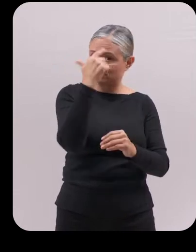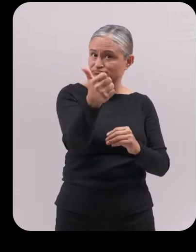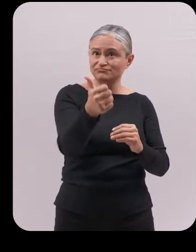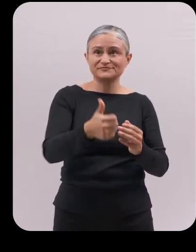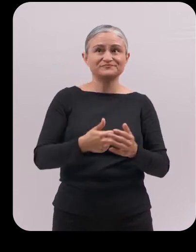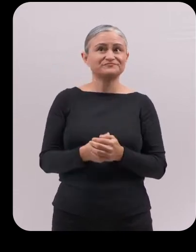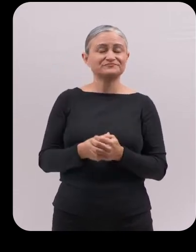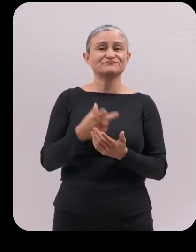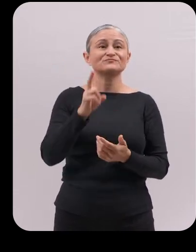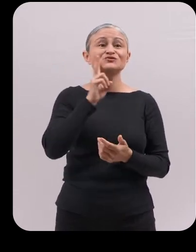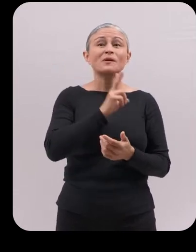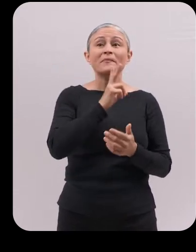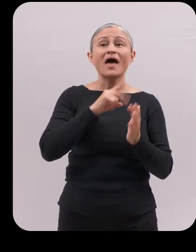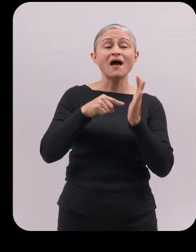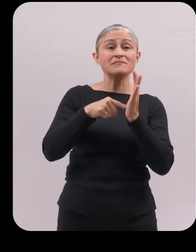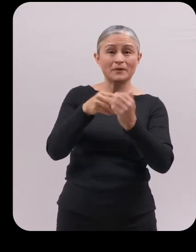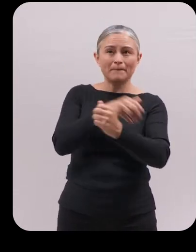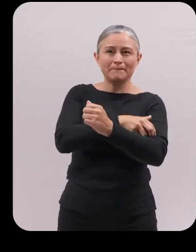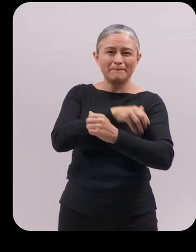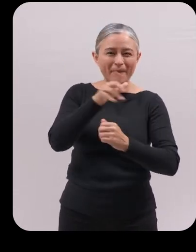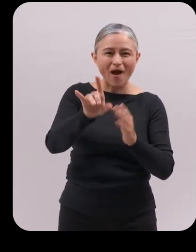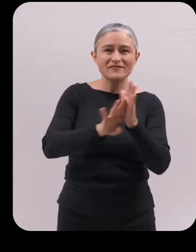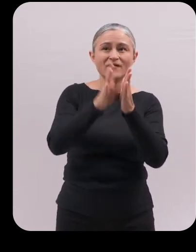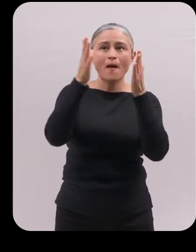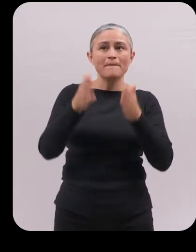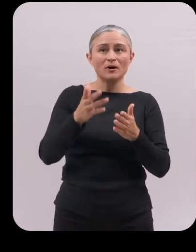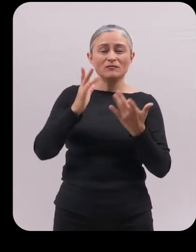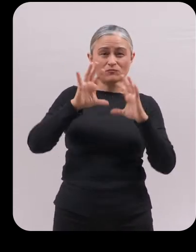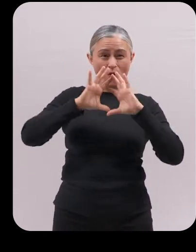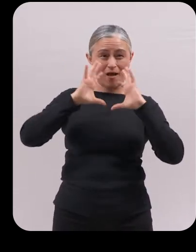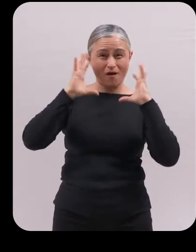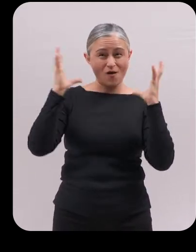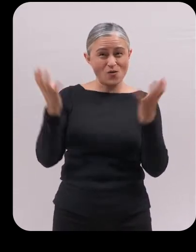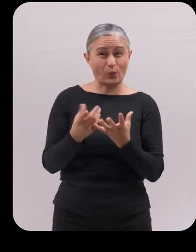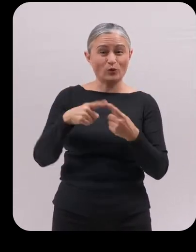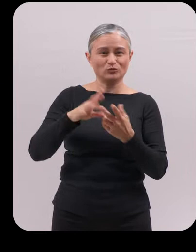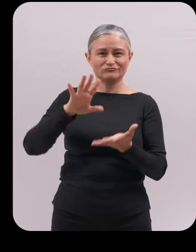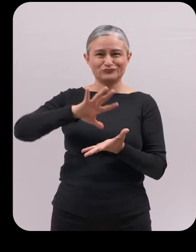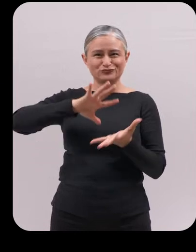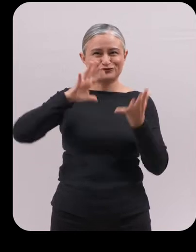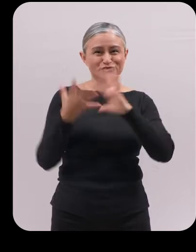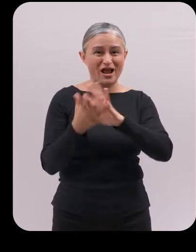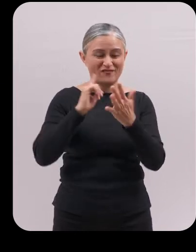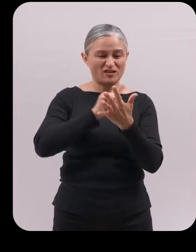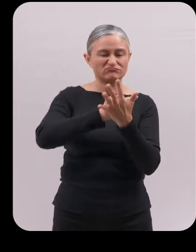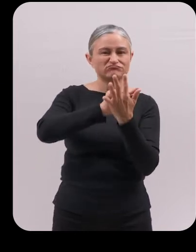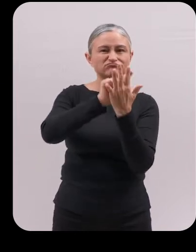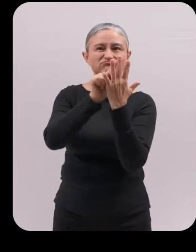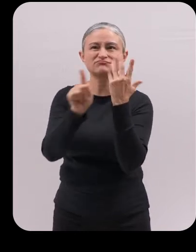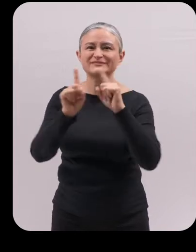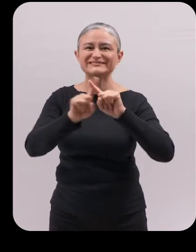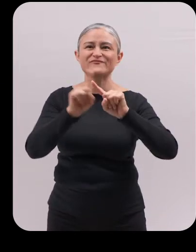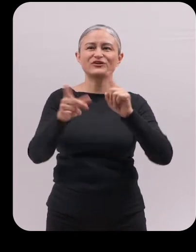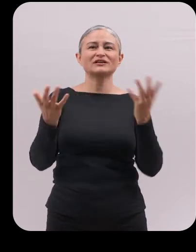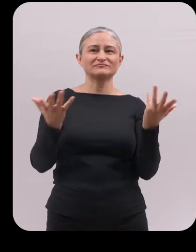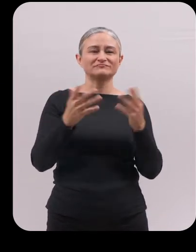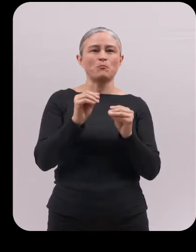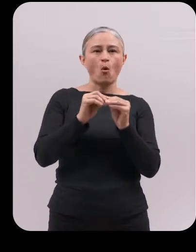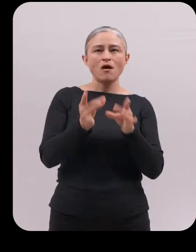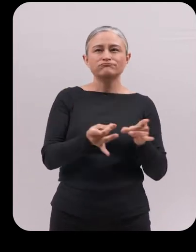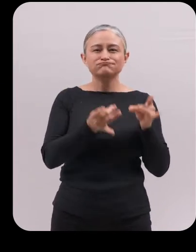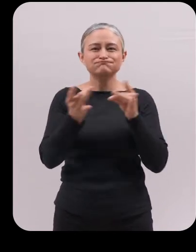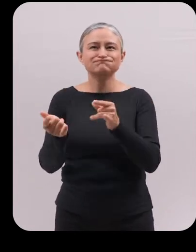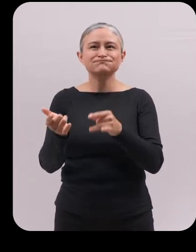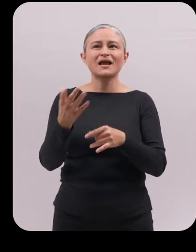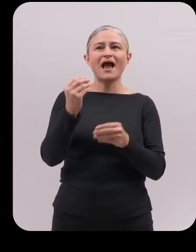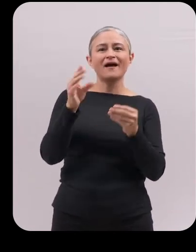Gemini models are empowering developers worldwide to transform workflows, enhancing efficiency, and also adding a touch of user